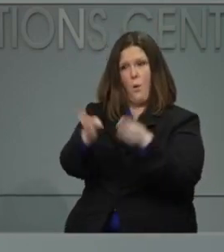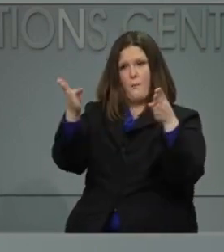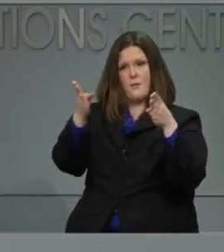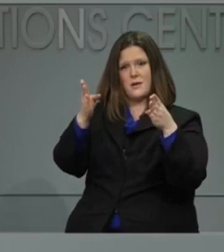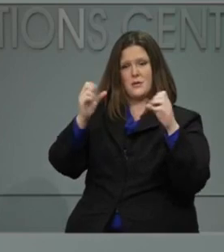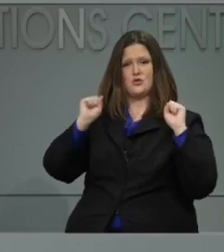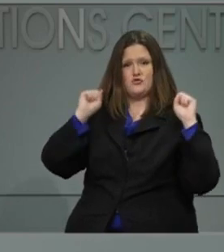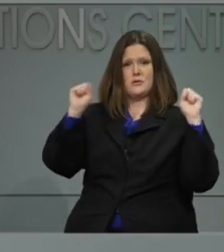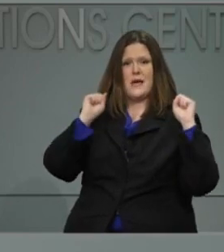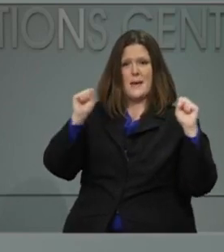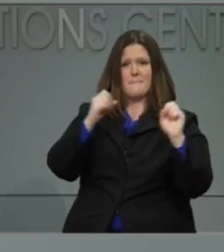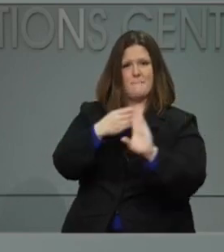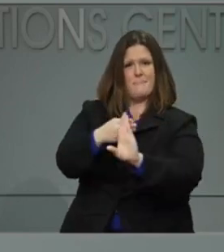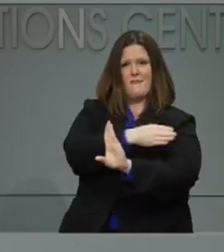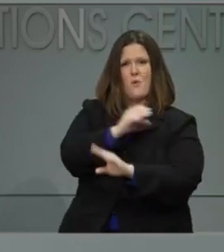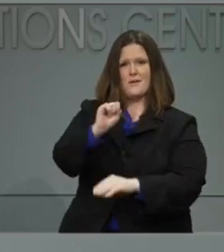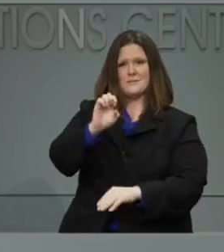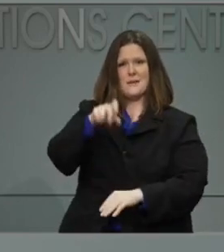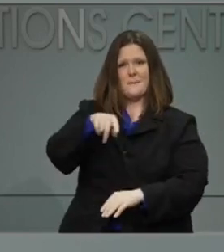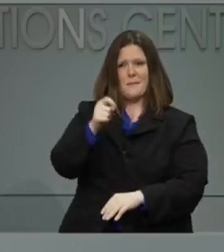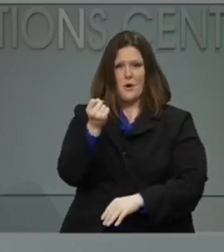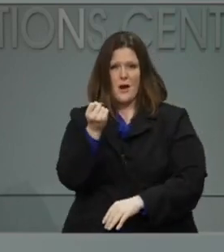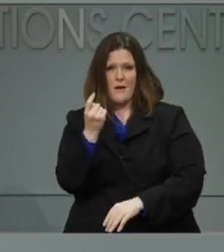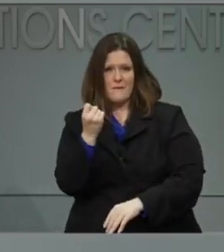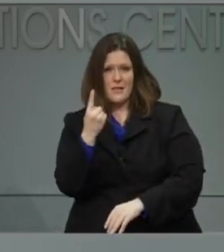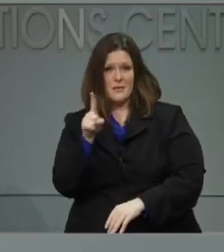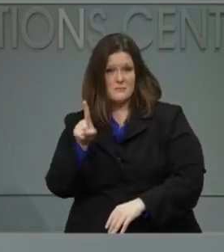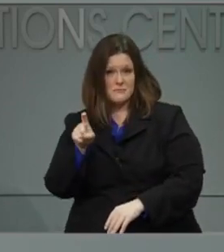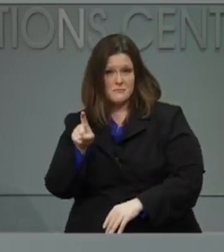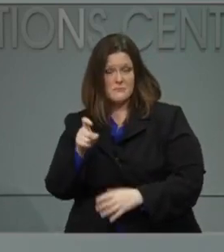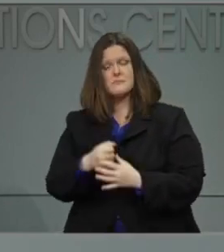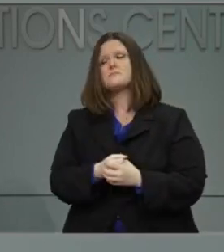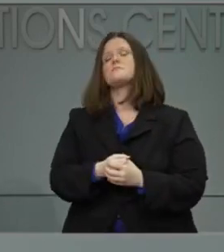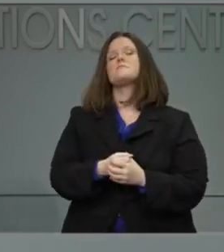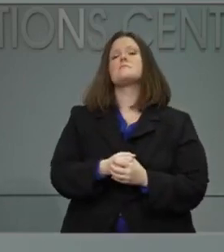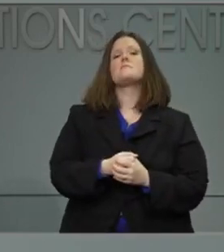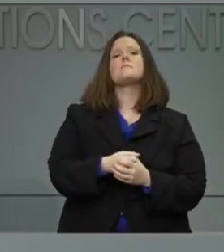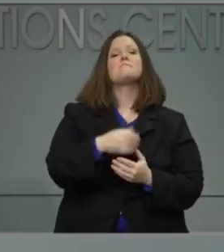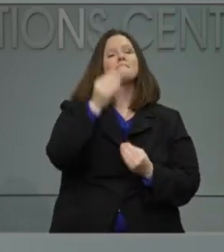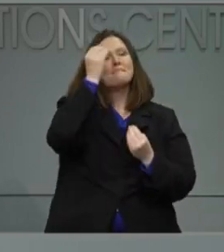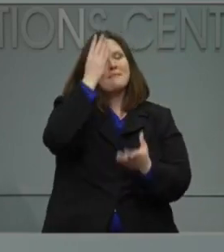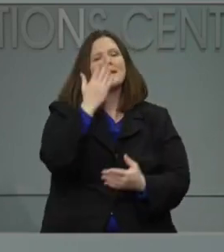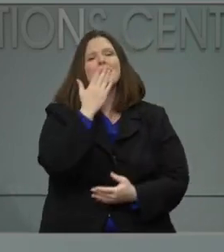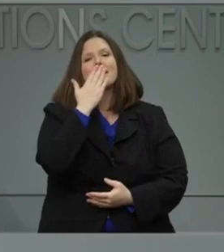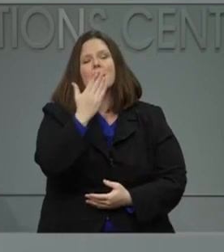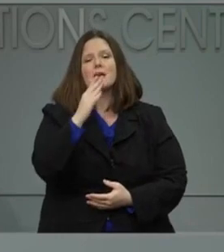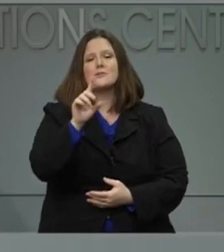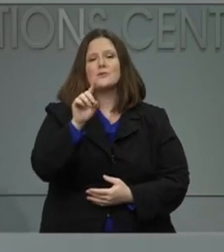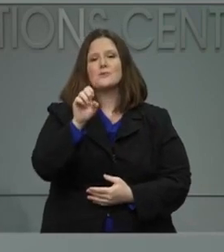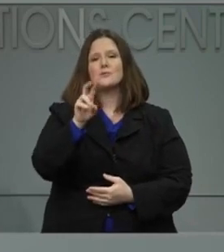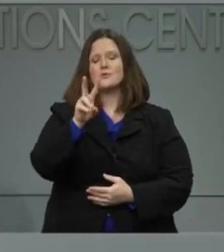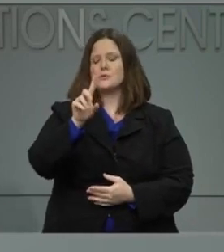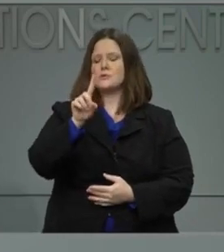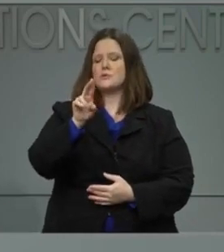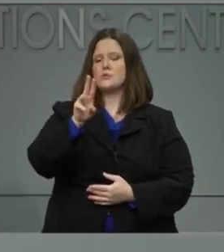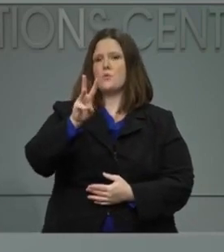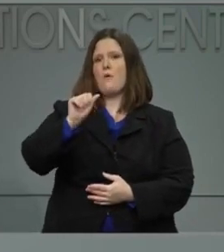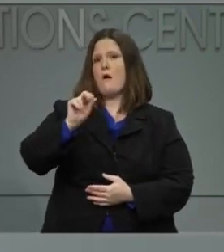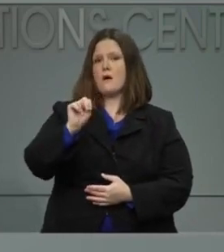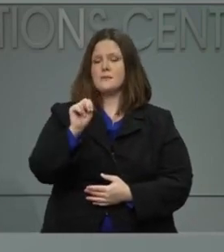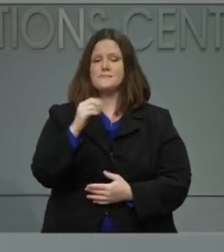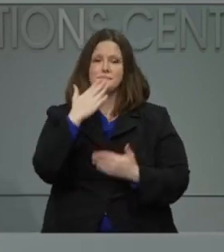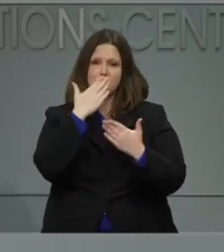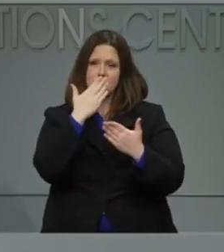11th? Thanks, Dewan. Well, first to the folks at UNC, I know everyone is working hard to get their arms around the